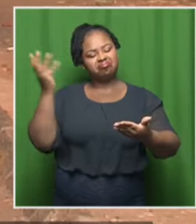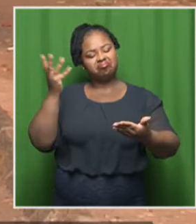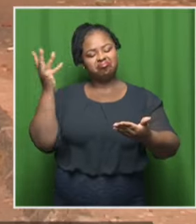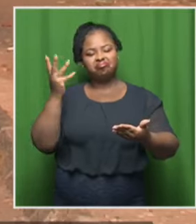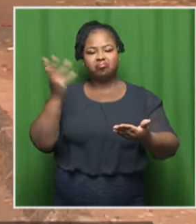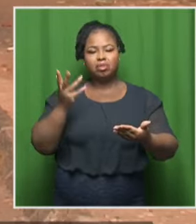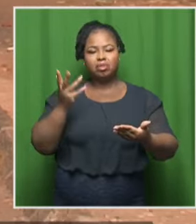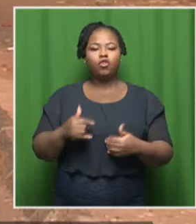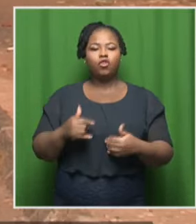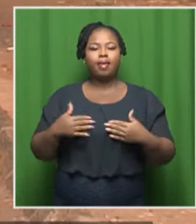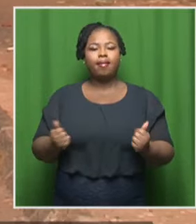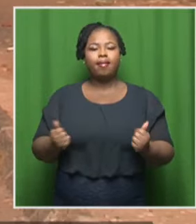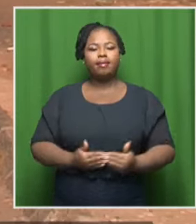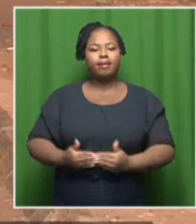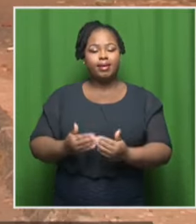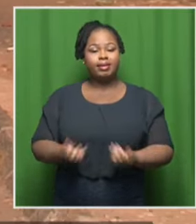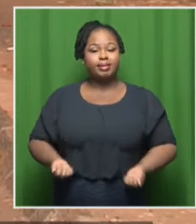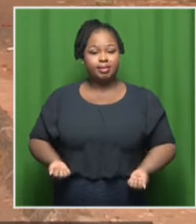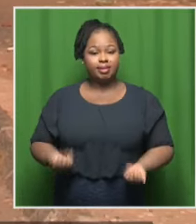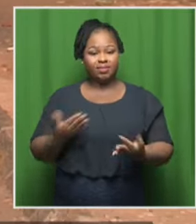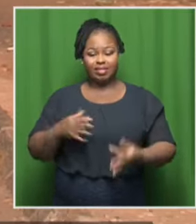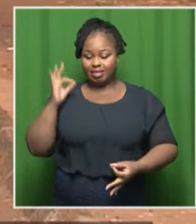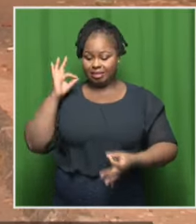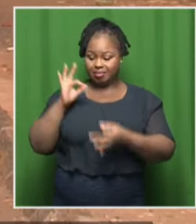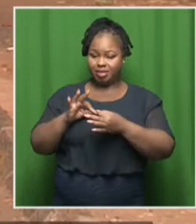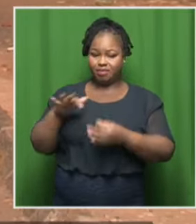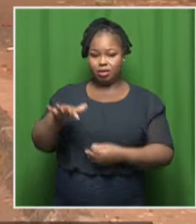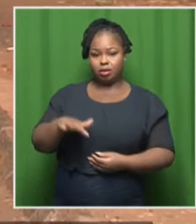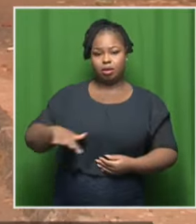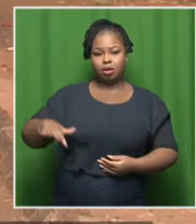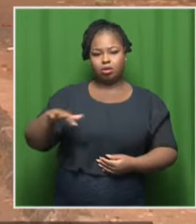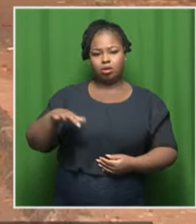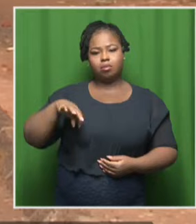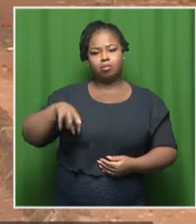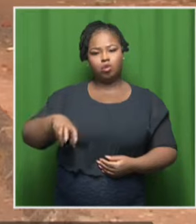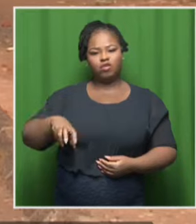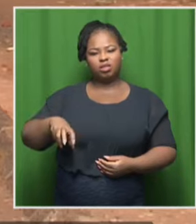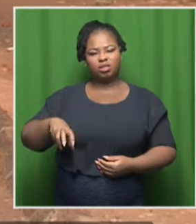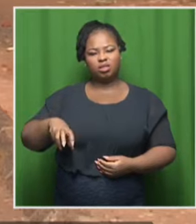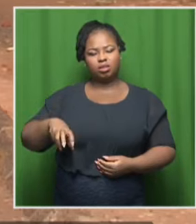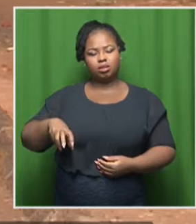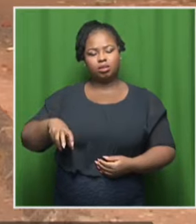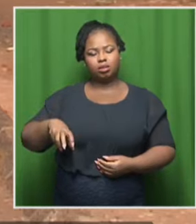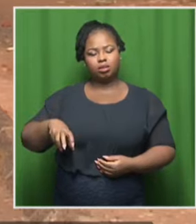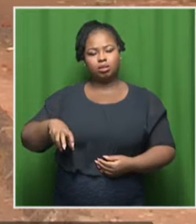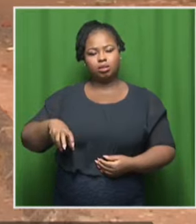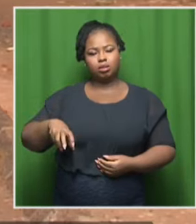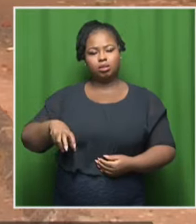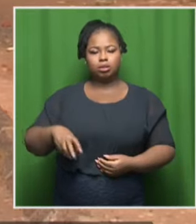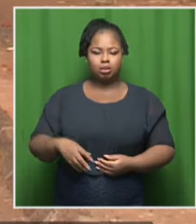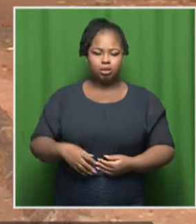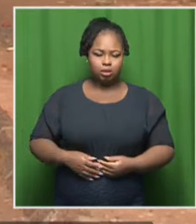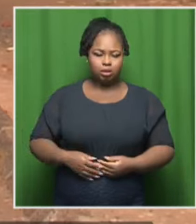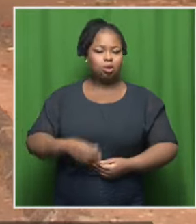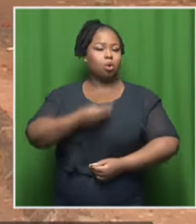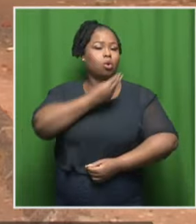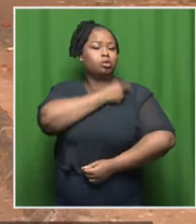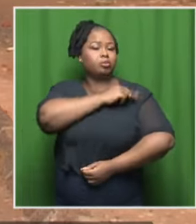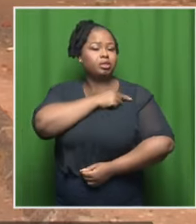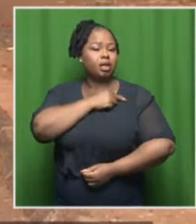of healthcare services, in particular the facilities in the provinces, in the province, the hospitals,